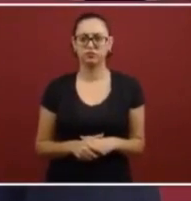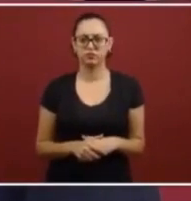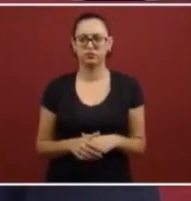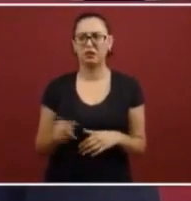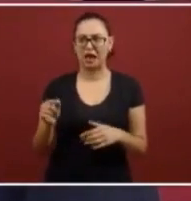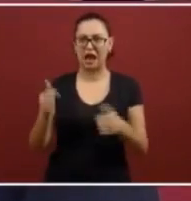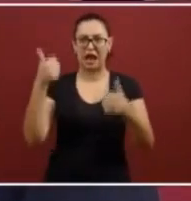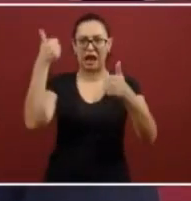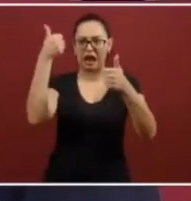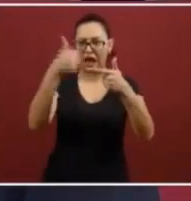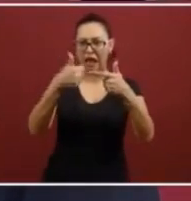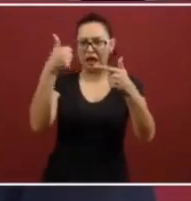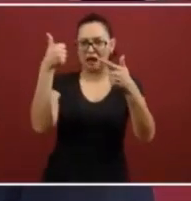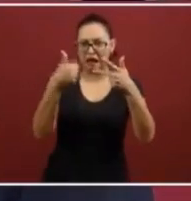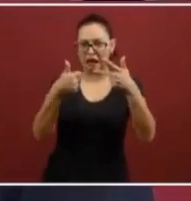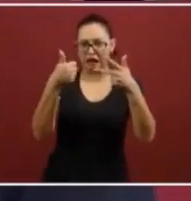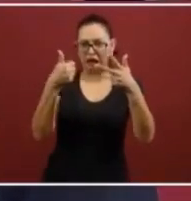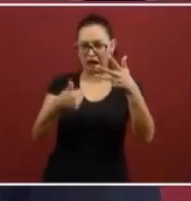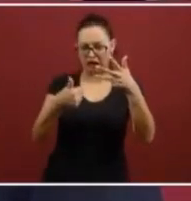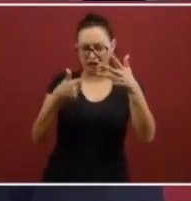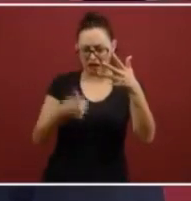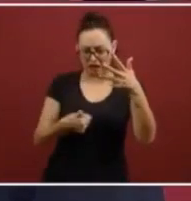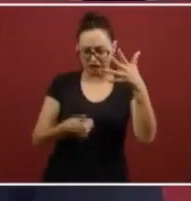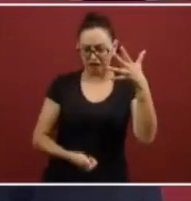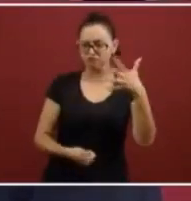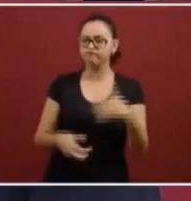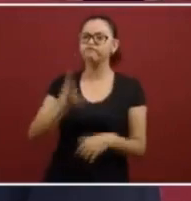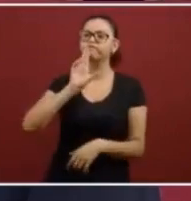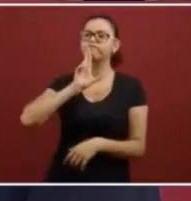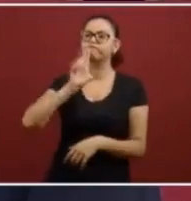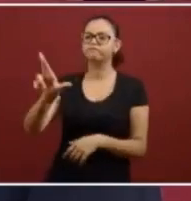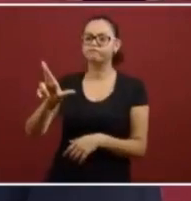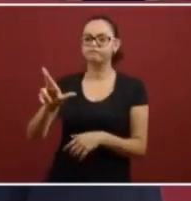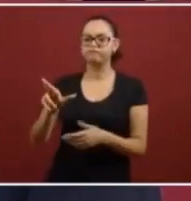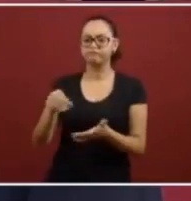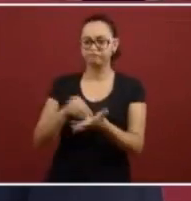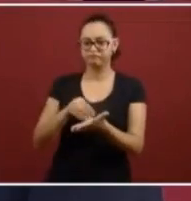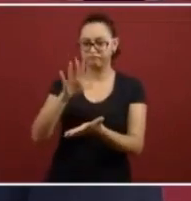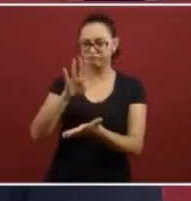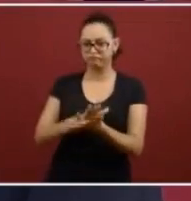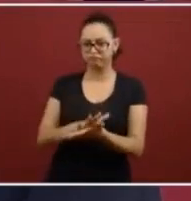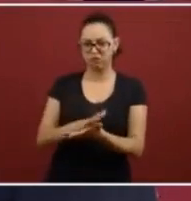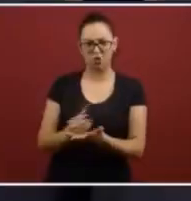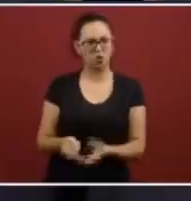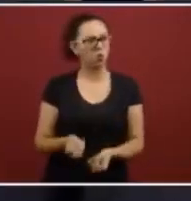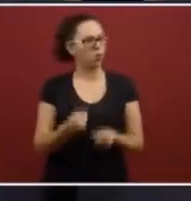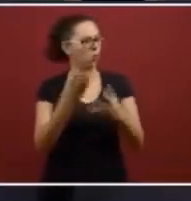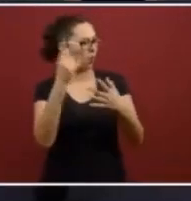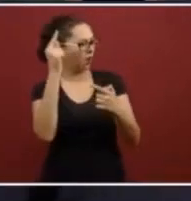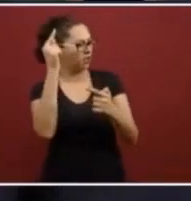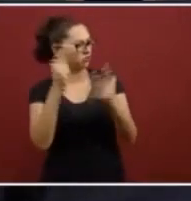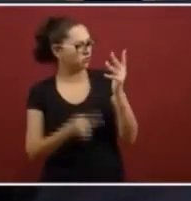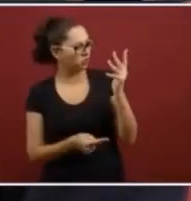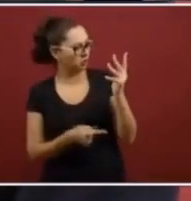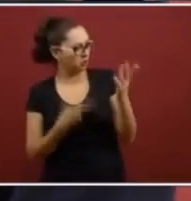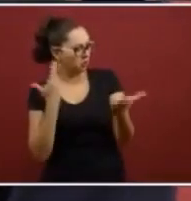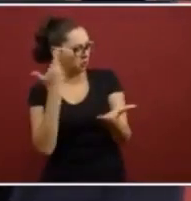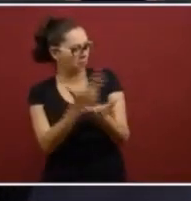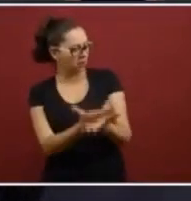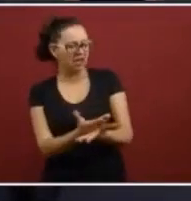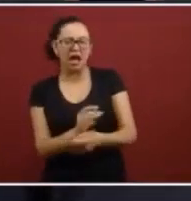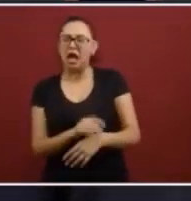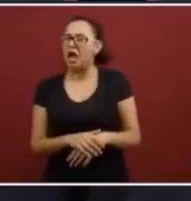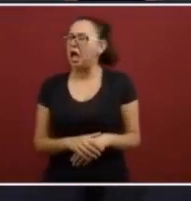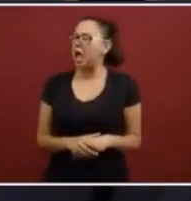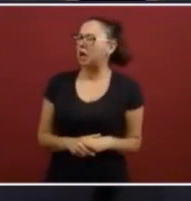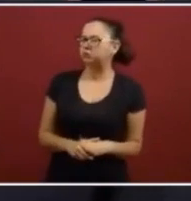puntualmente. on time, Les voy a responder por punctuality. escrito. I will No sé cuántos give puntos a tenía. written, No se puede decir response.